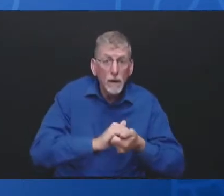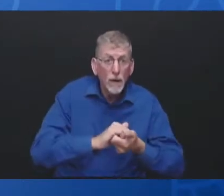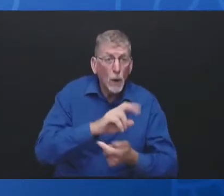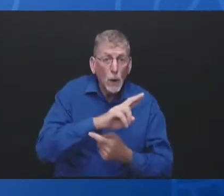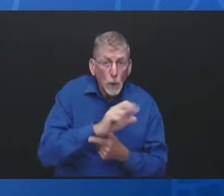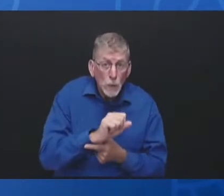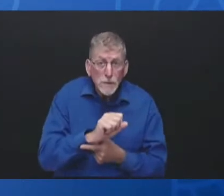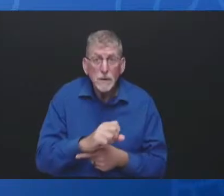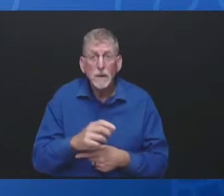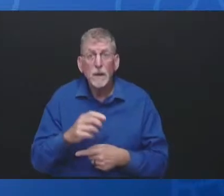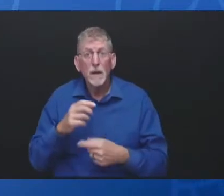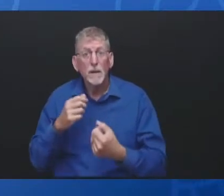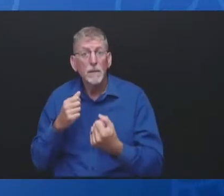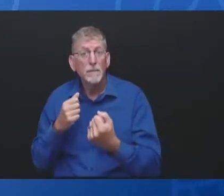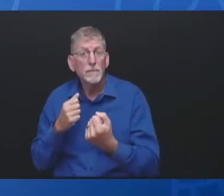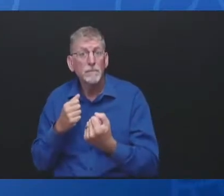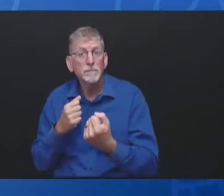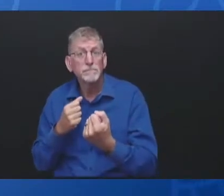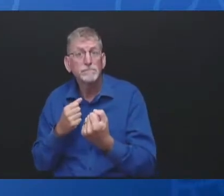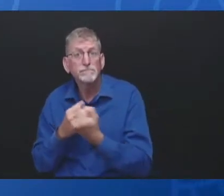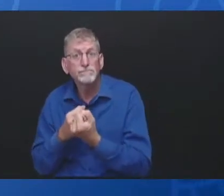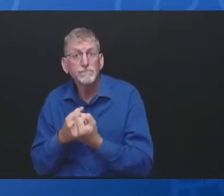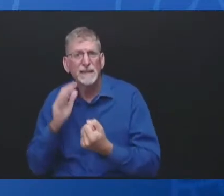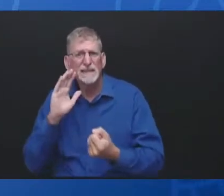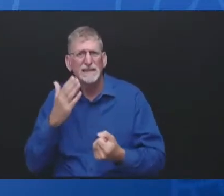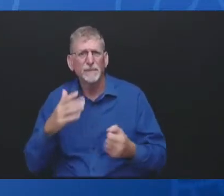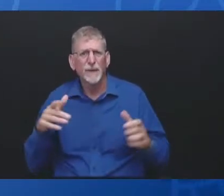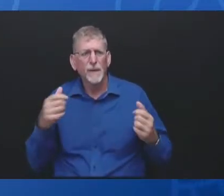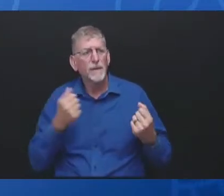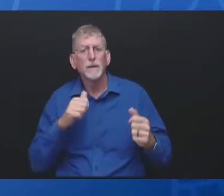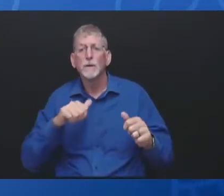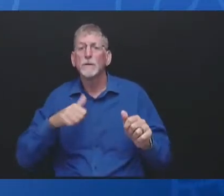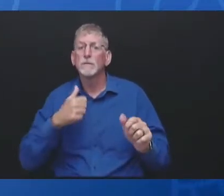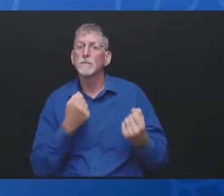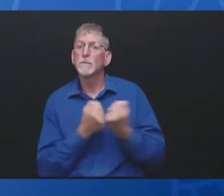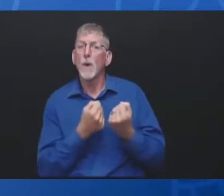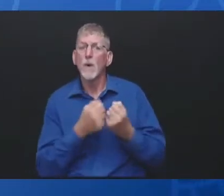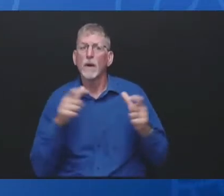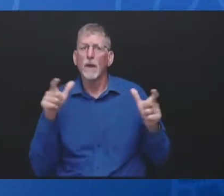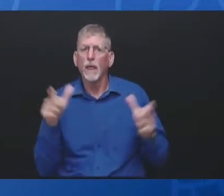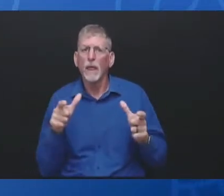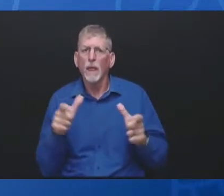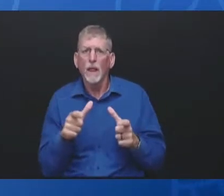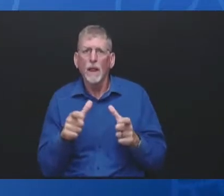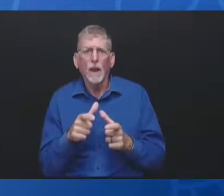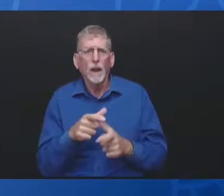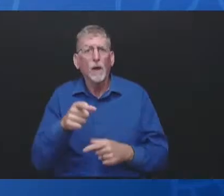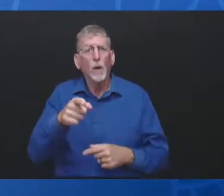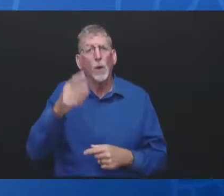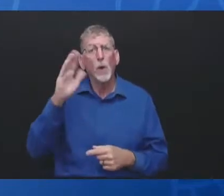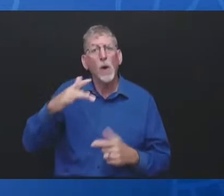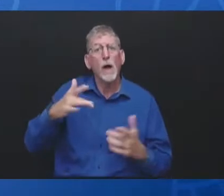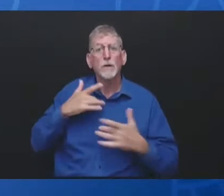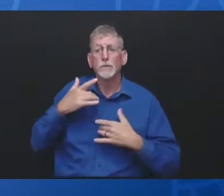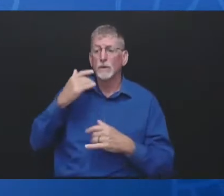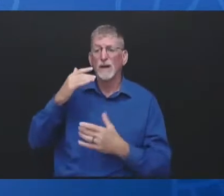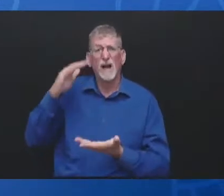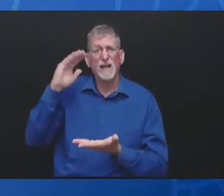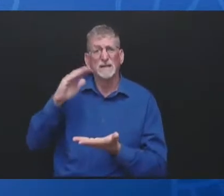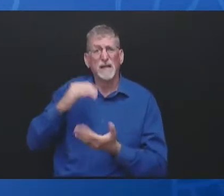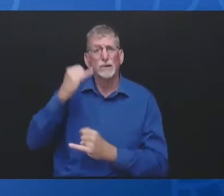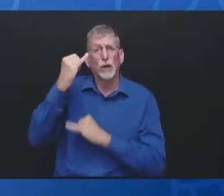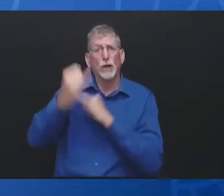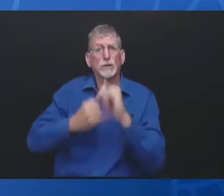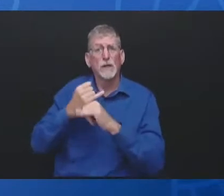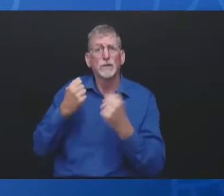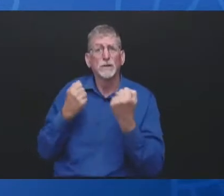getting smaller. Are you concerned that there's even less international support for Israel? Does that influence the way that the US is thinking